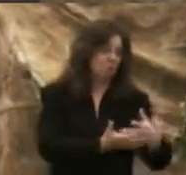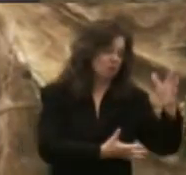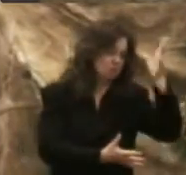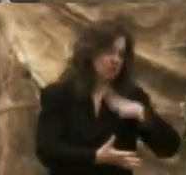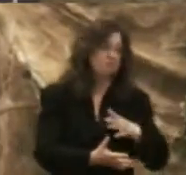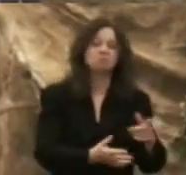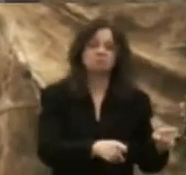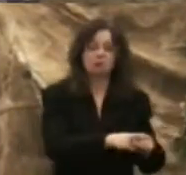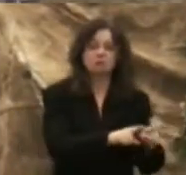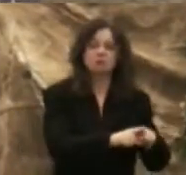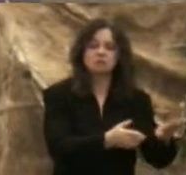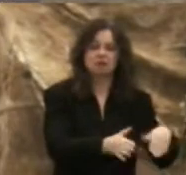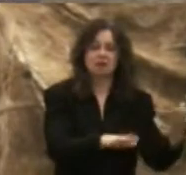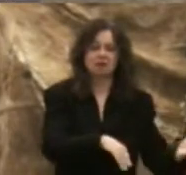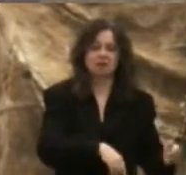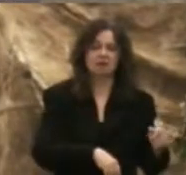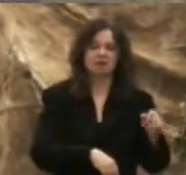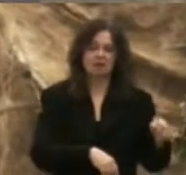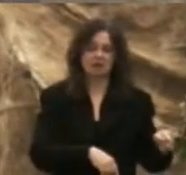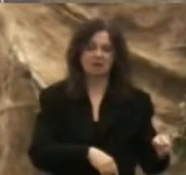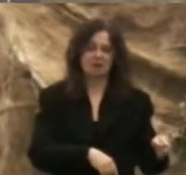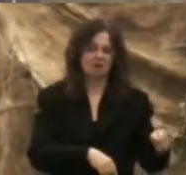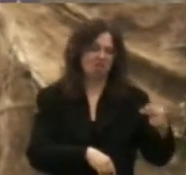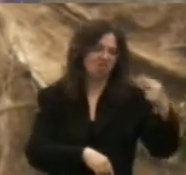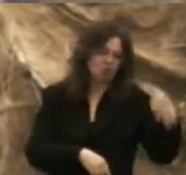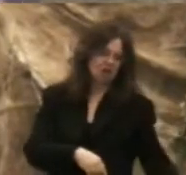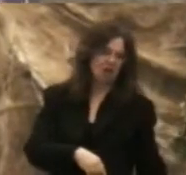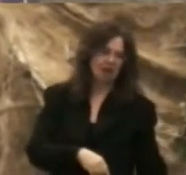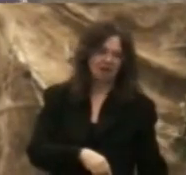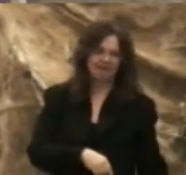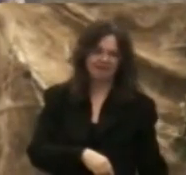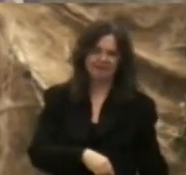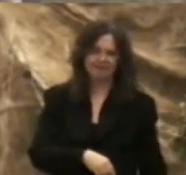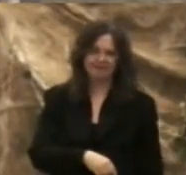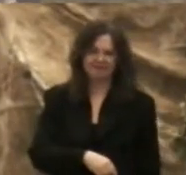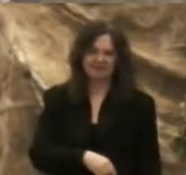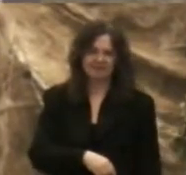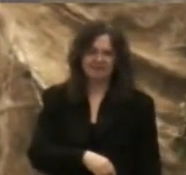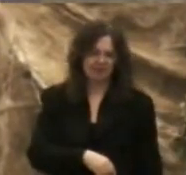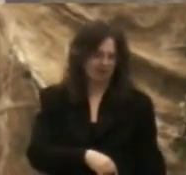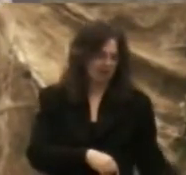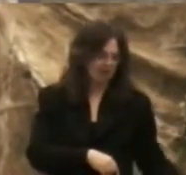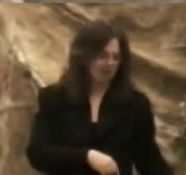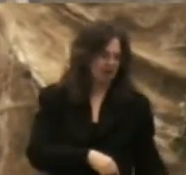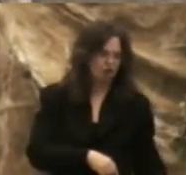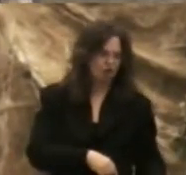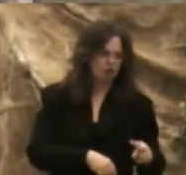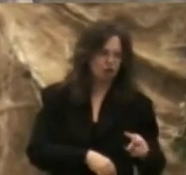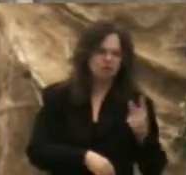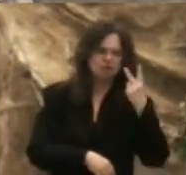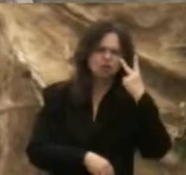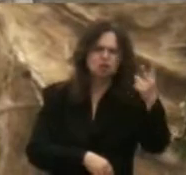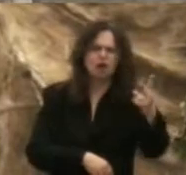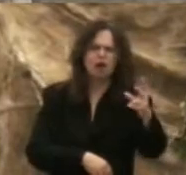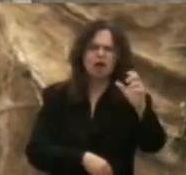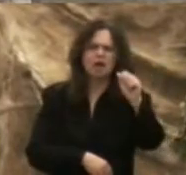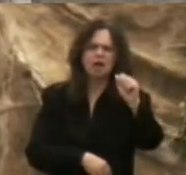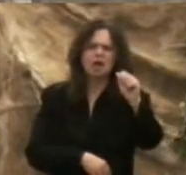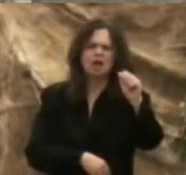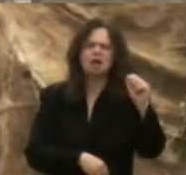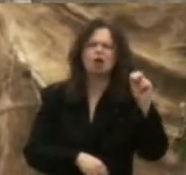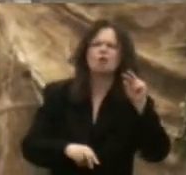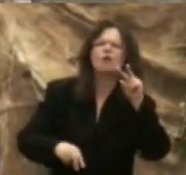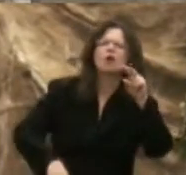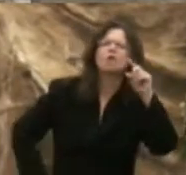In Hades, where he was being tormented, he looked up and saw Abraham far